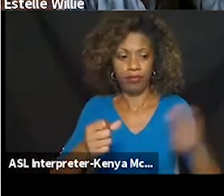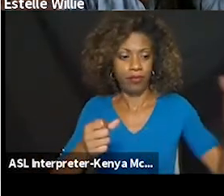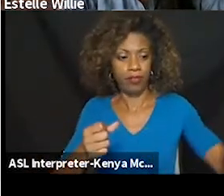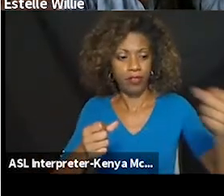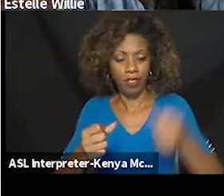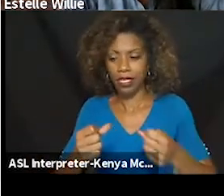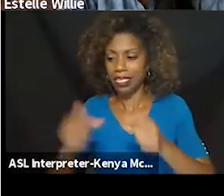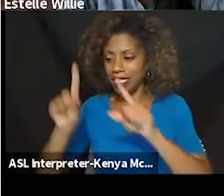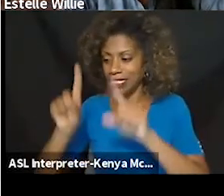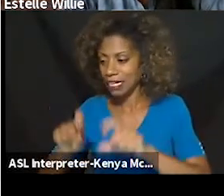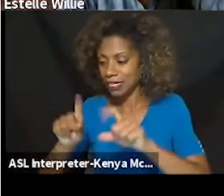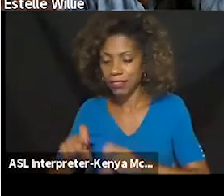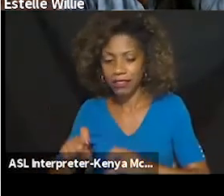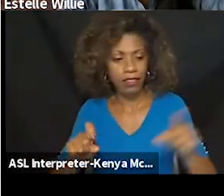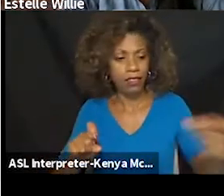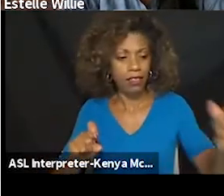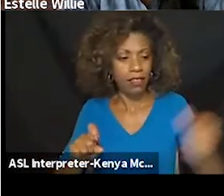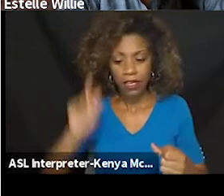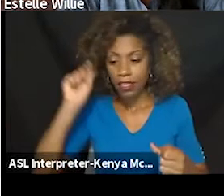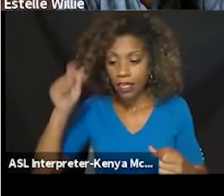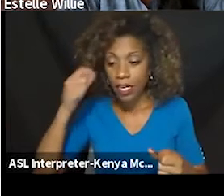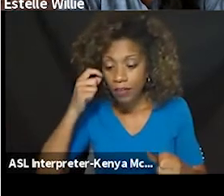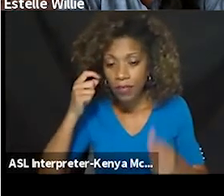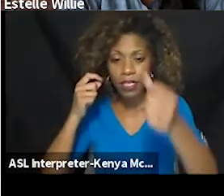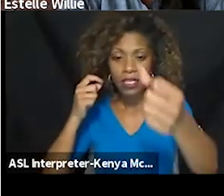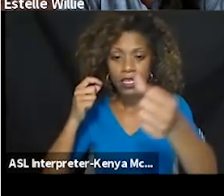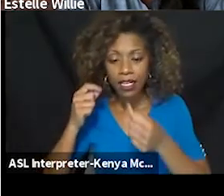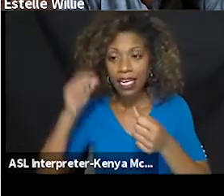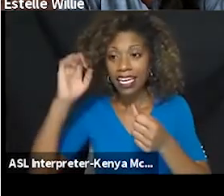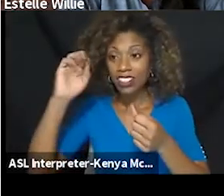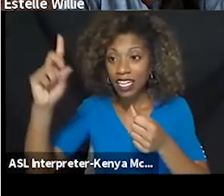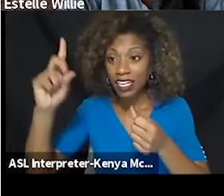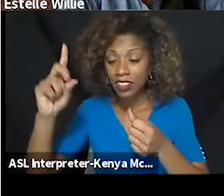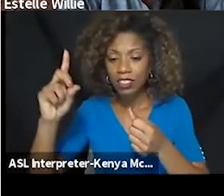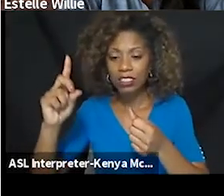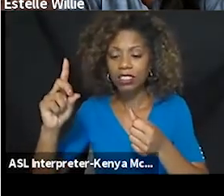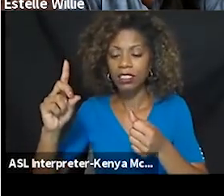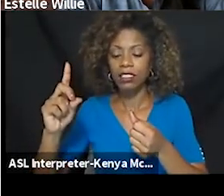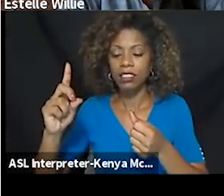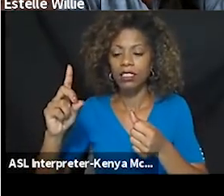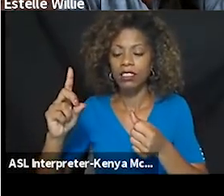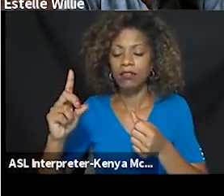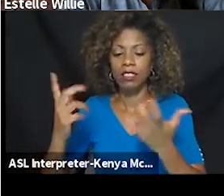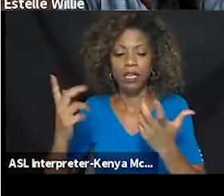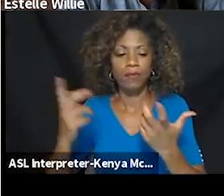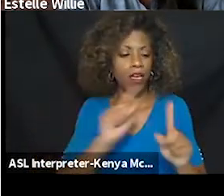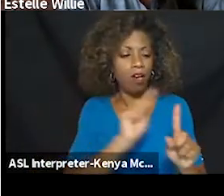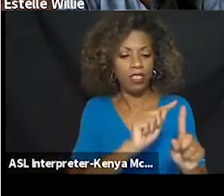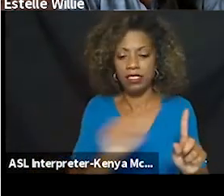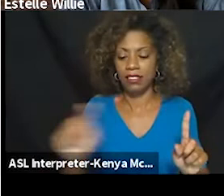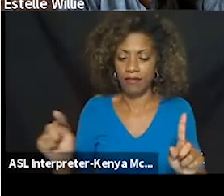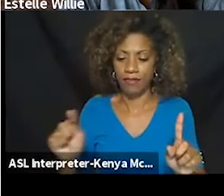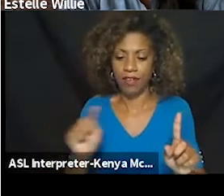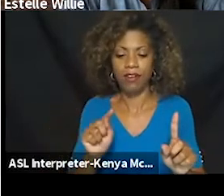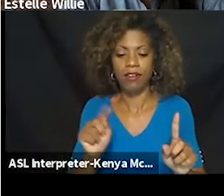the public health sector, and then also the education sector to come together to develop solutions. Those relationships